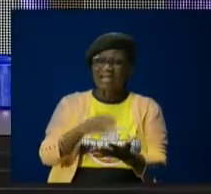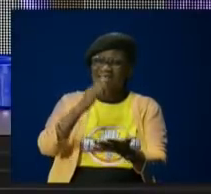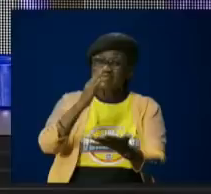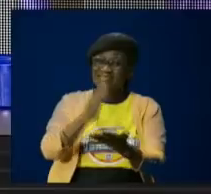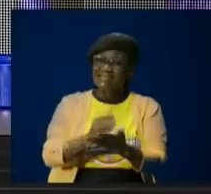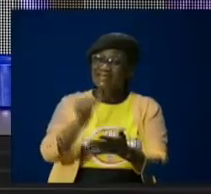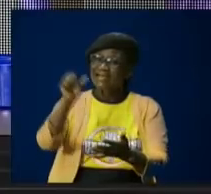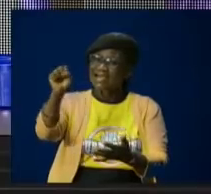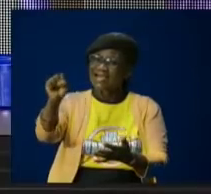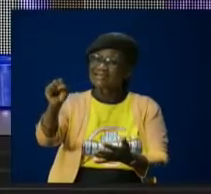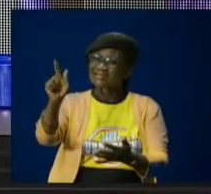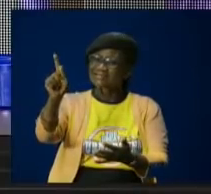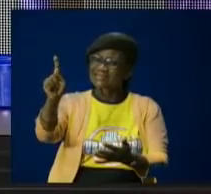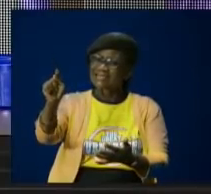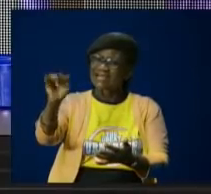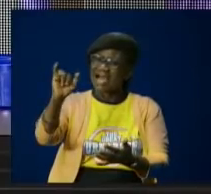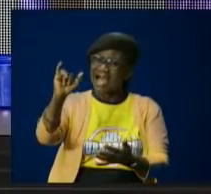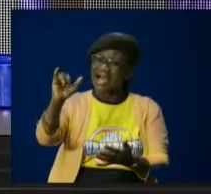S-T-I-L-L.